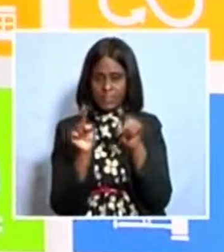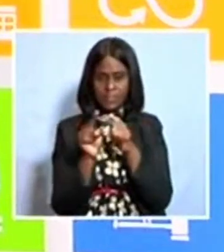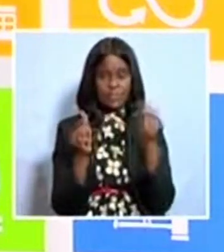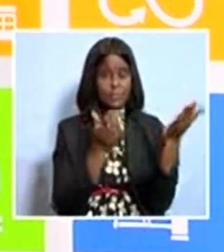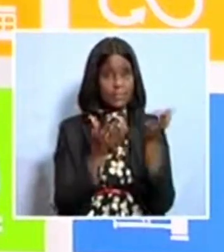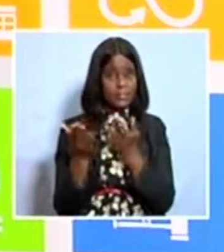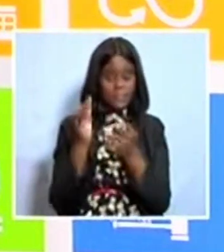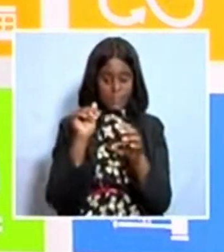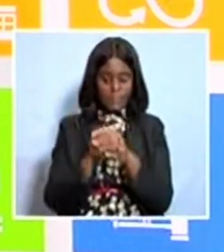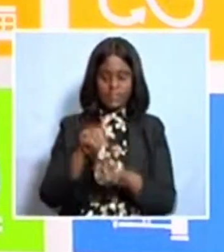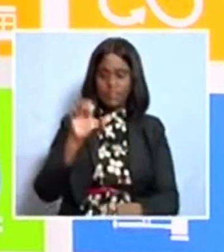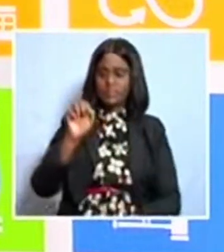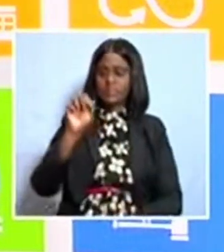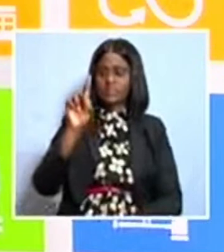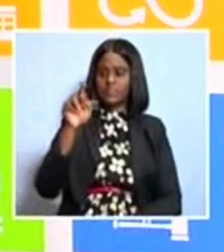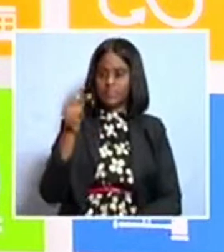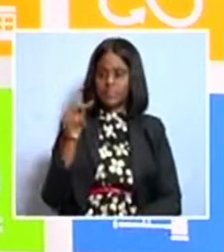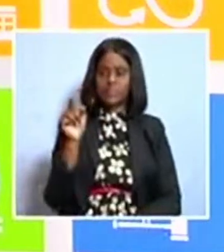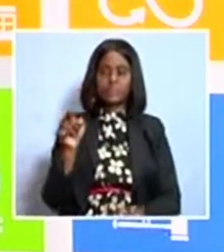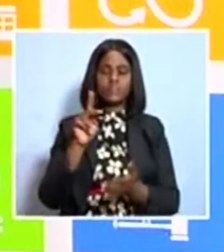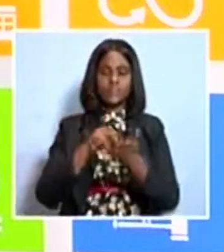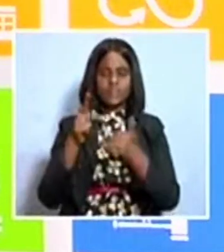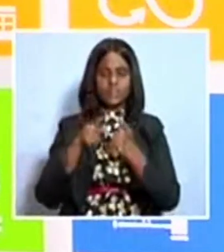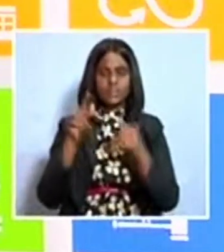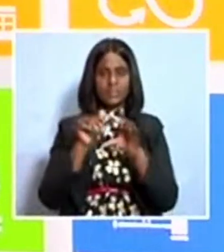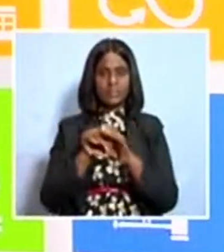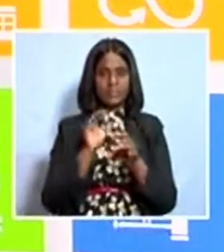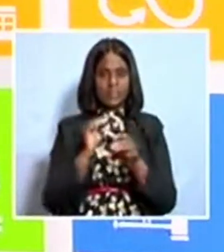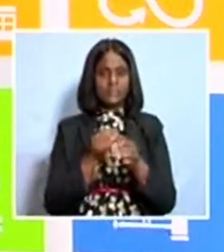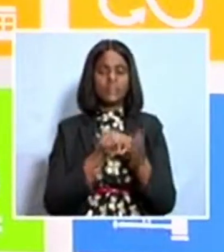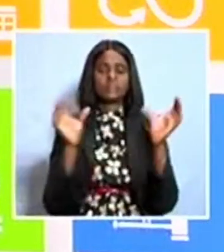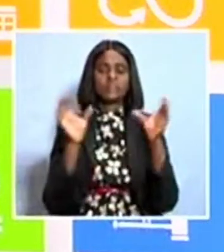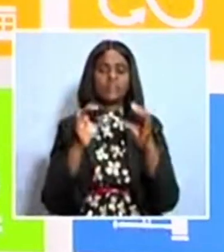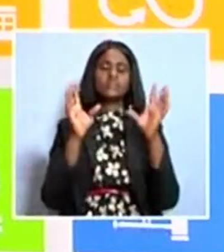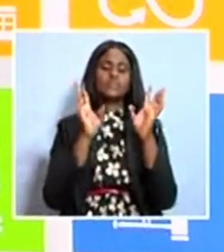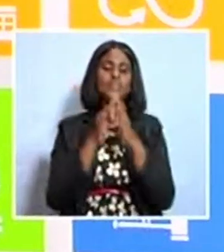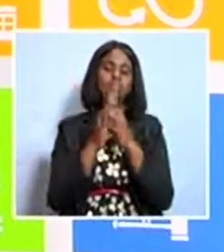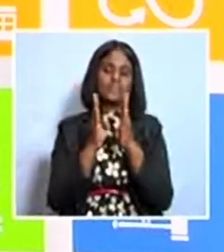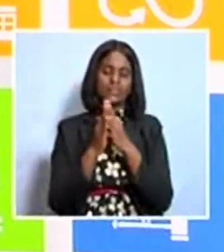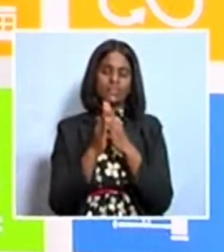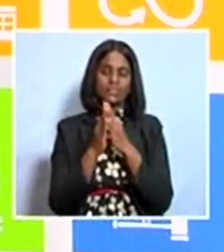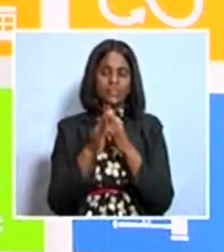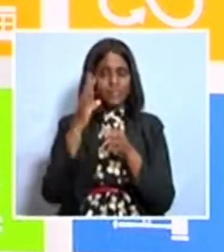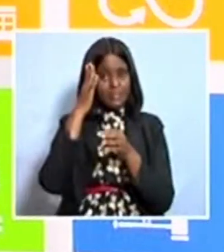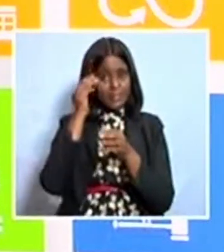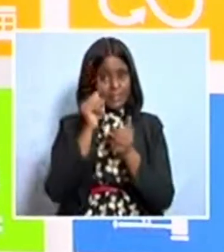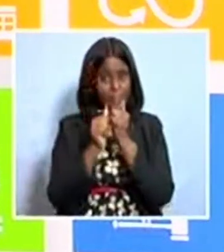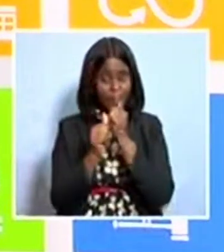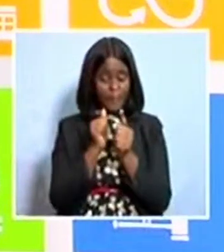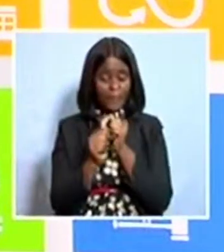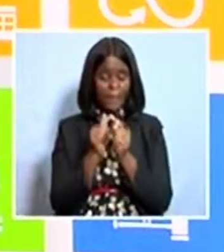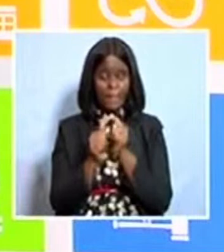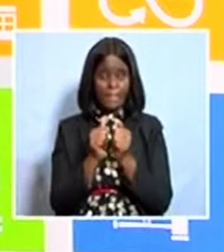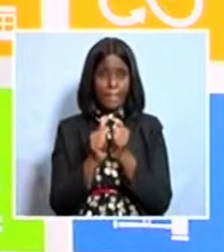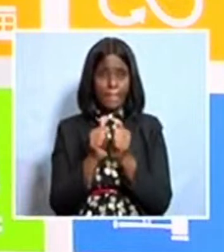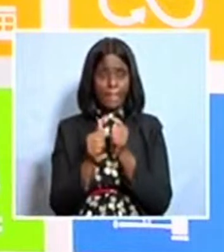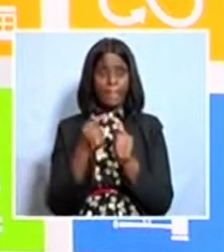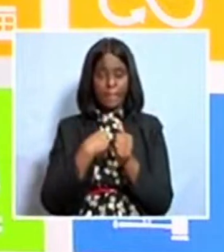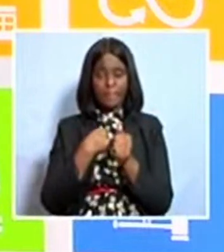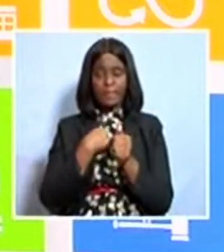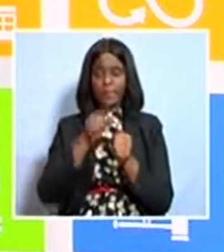in SDG programs in our committee meetings, because I'm